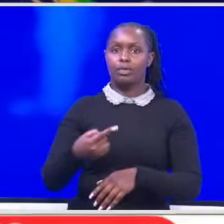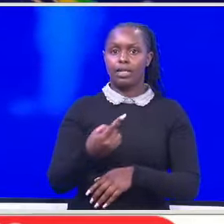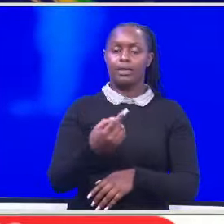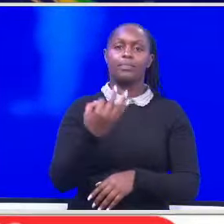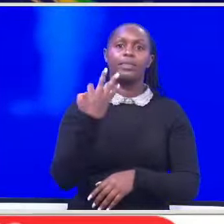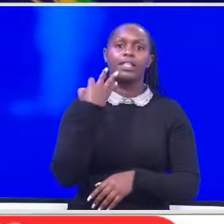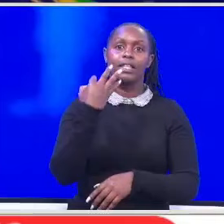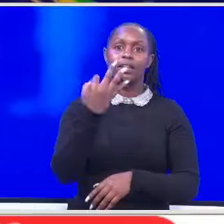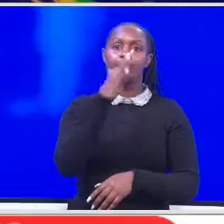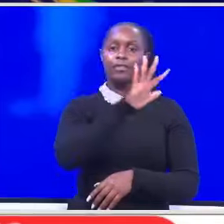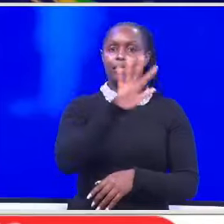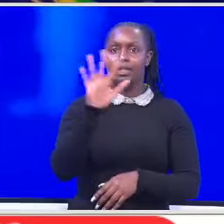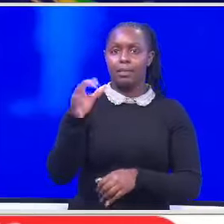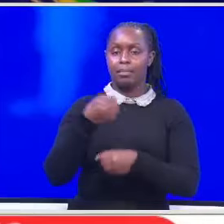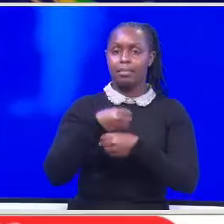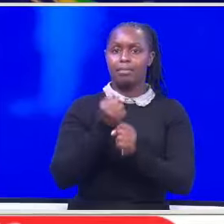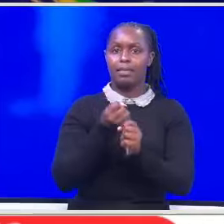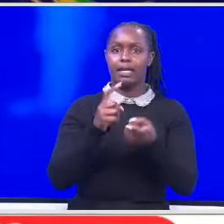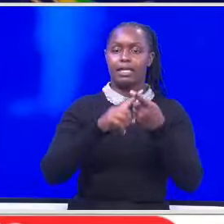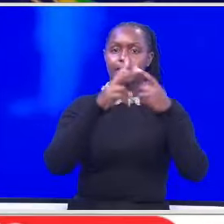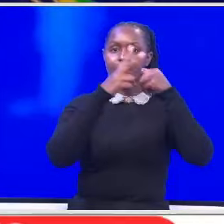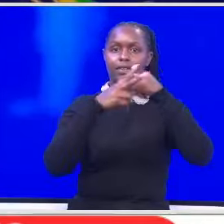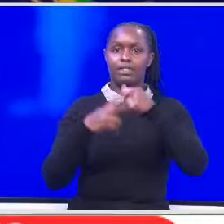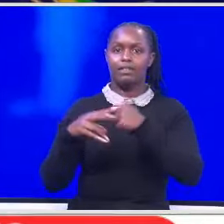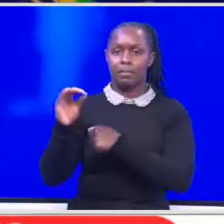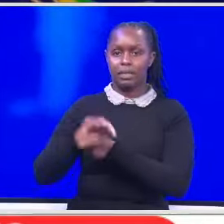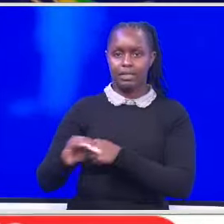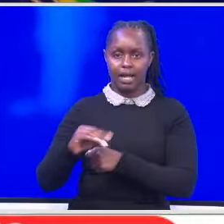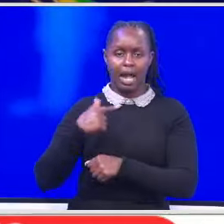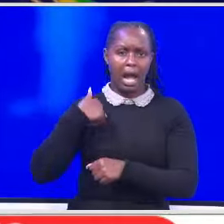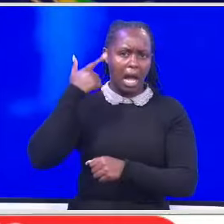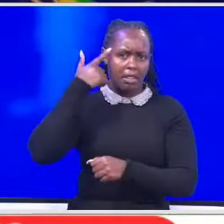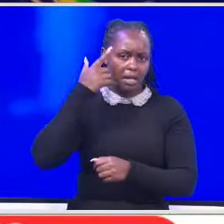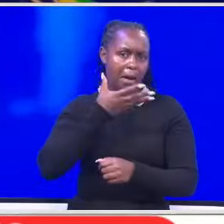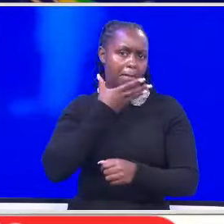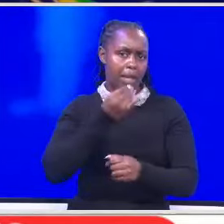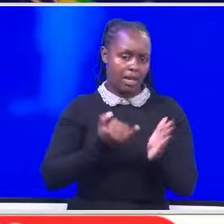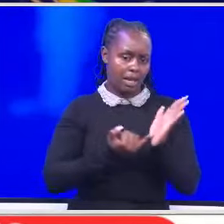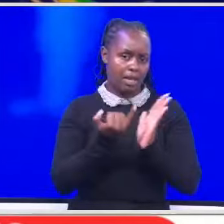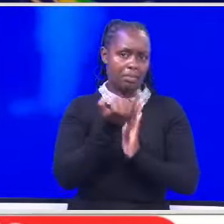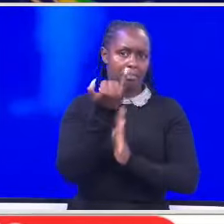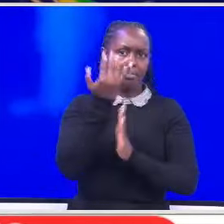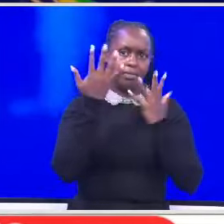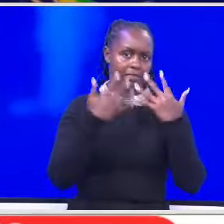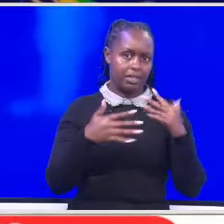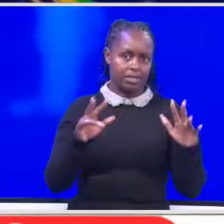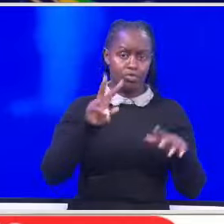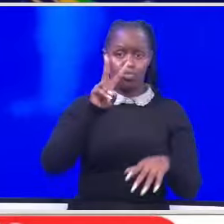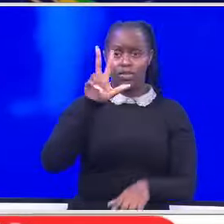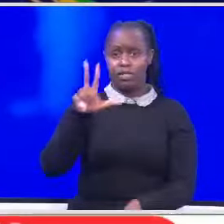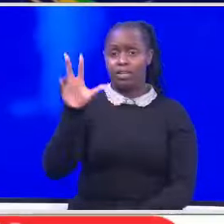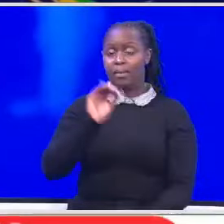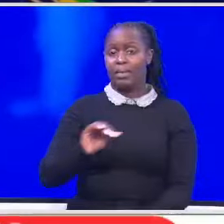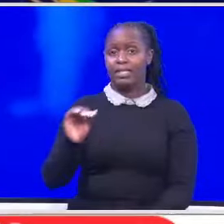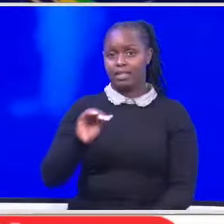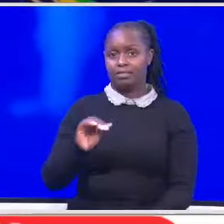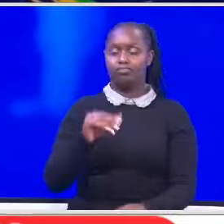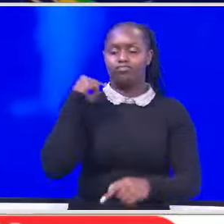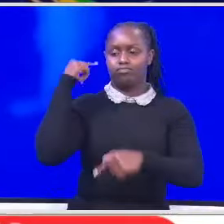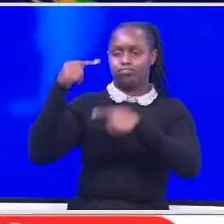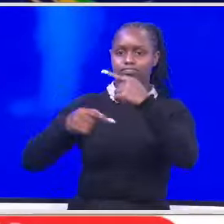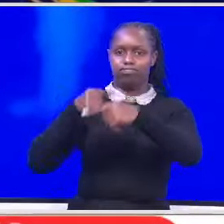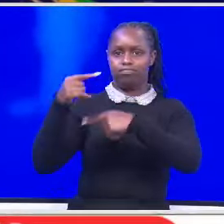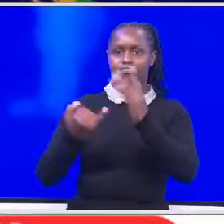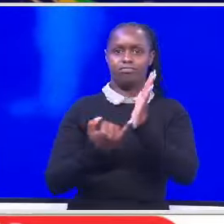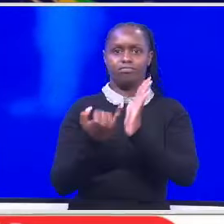making 77%. And I think, Anissa, this is the highest of the males so far, at 23. Wanaendelea kukuja